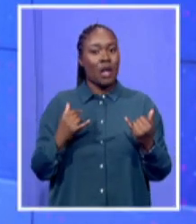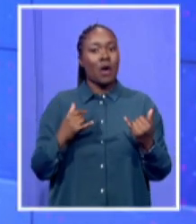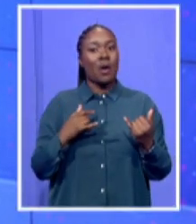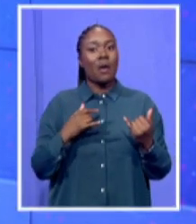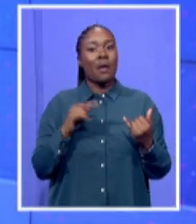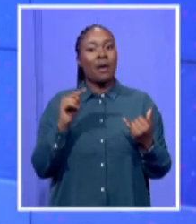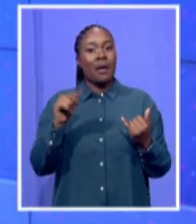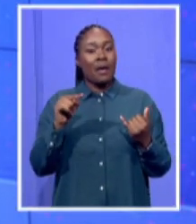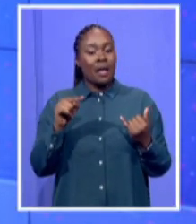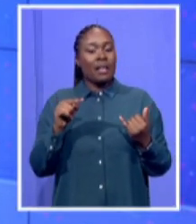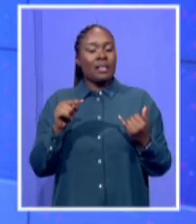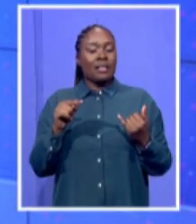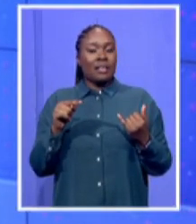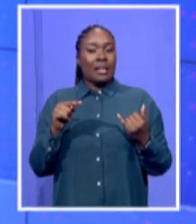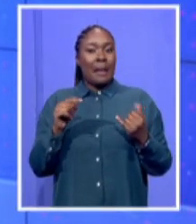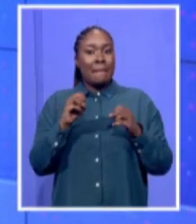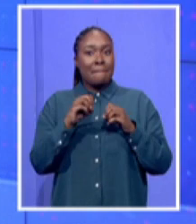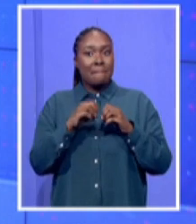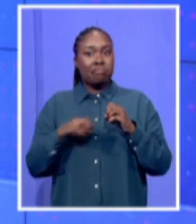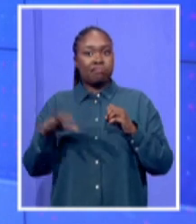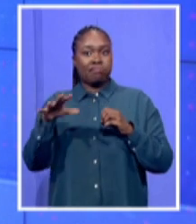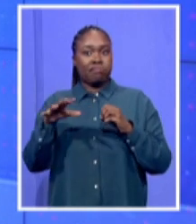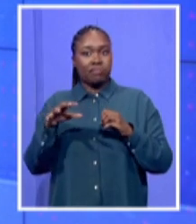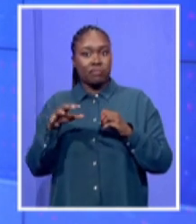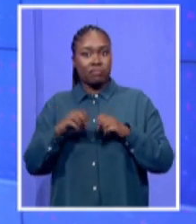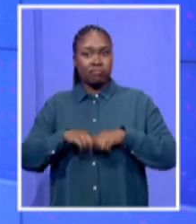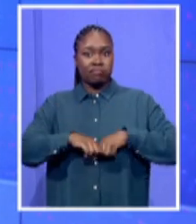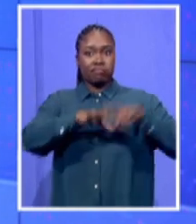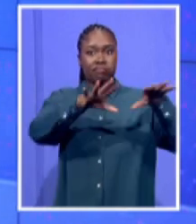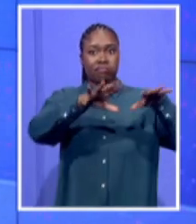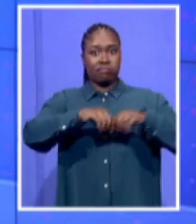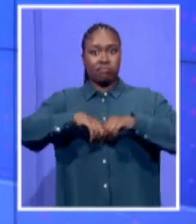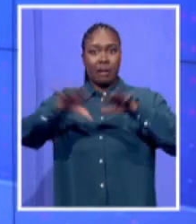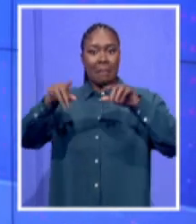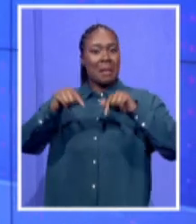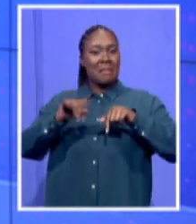reported spikes in infections globally in terms of COVID-19.